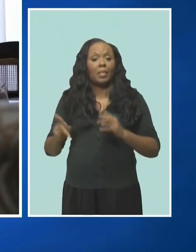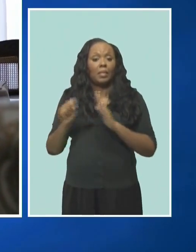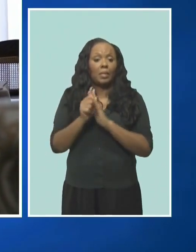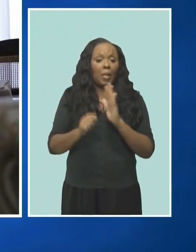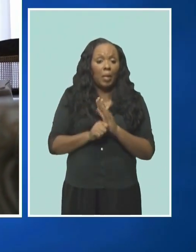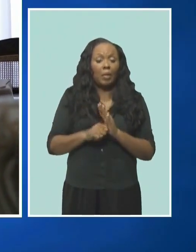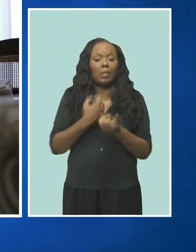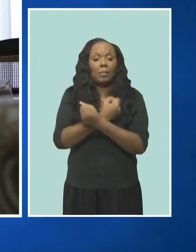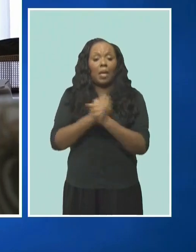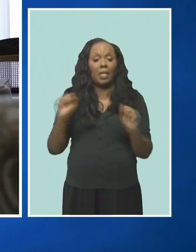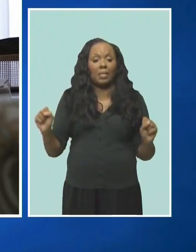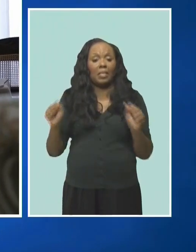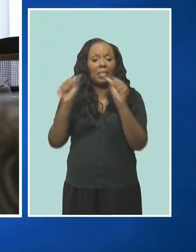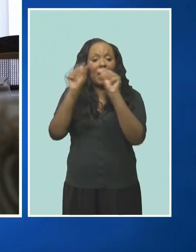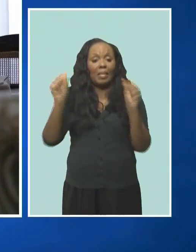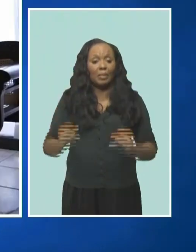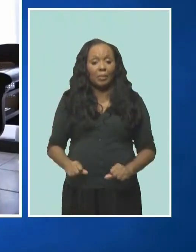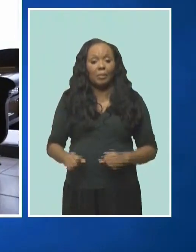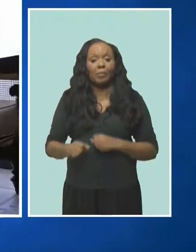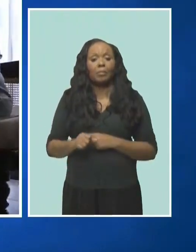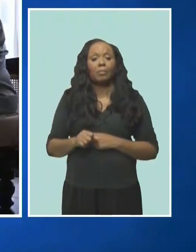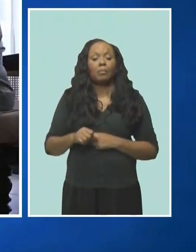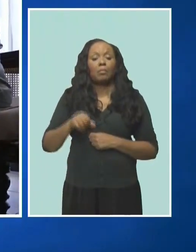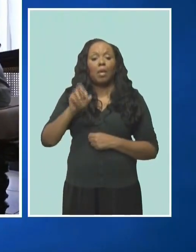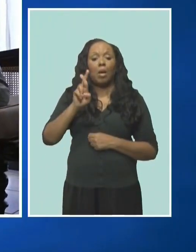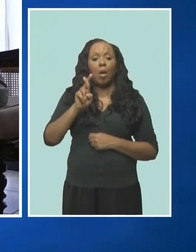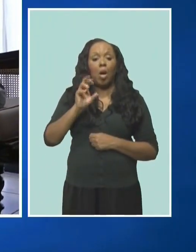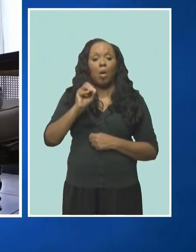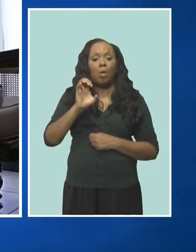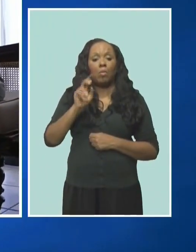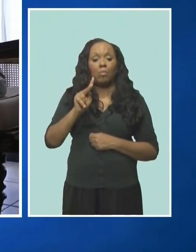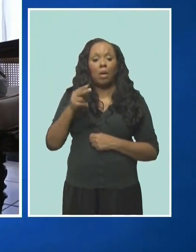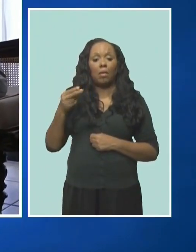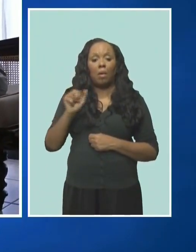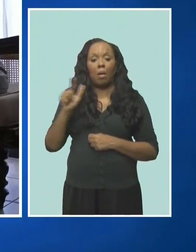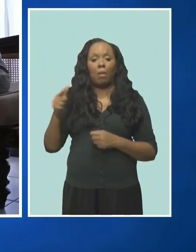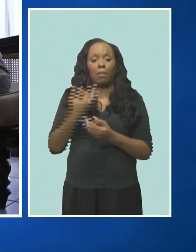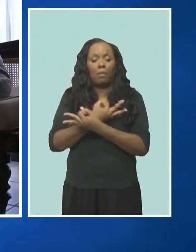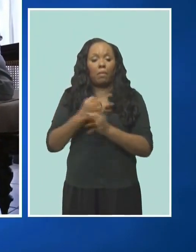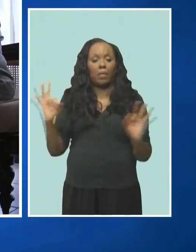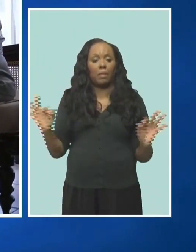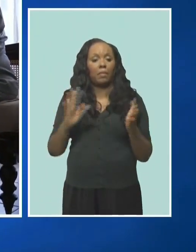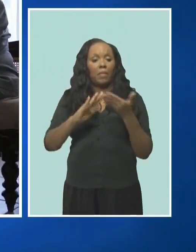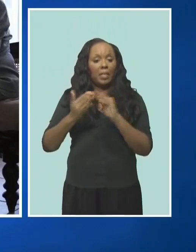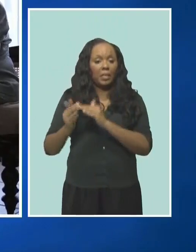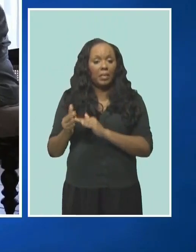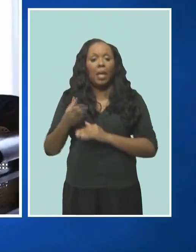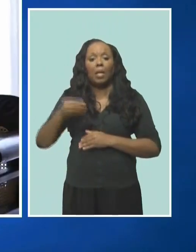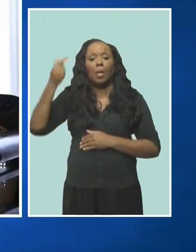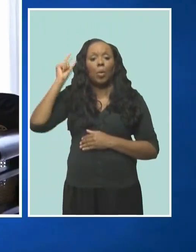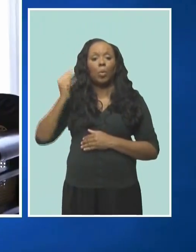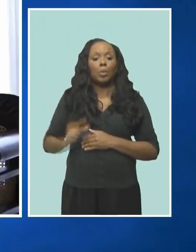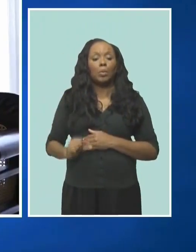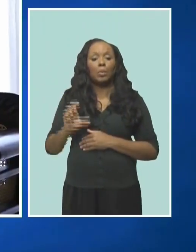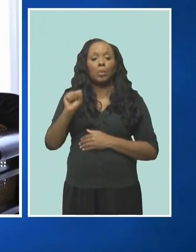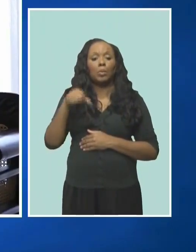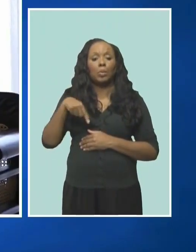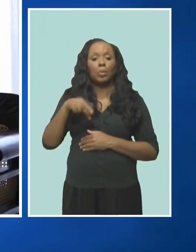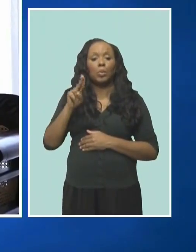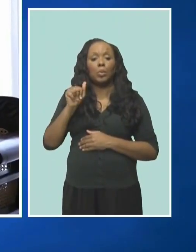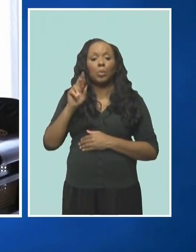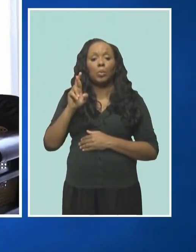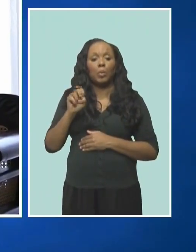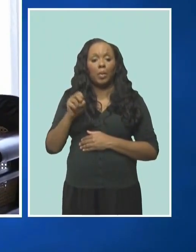Statue, Rock Hall Freedom Village, and Golden Square Freedom Park. Dame Graca's visit concludes on